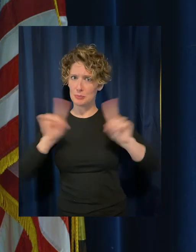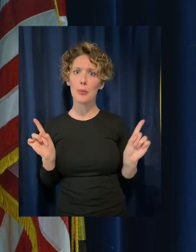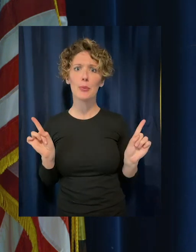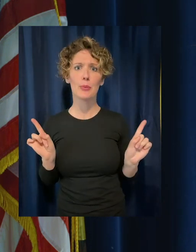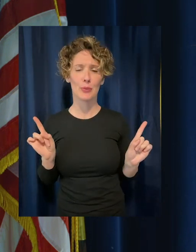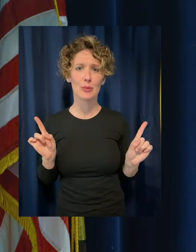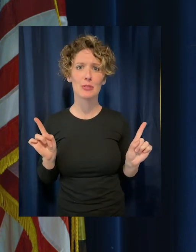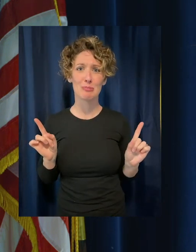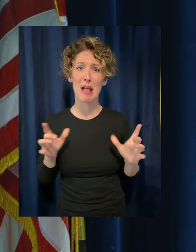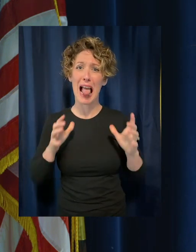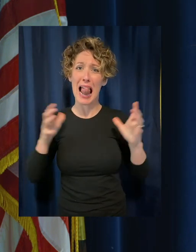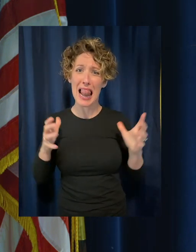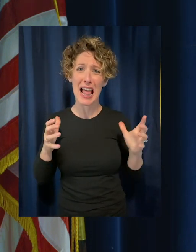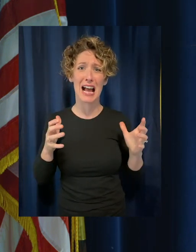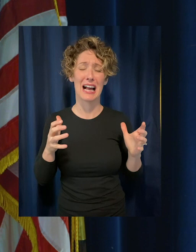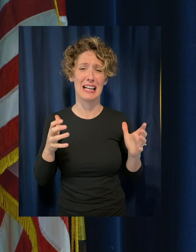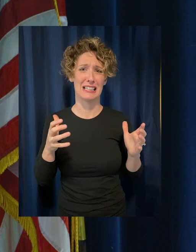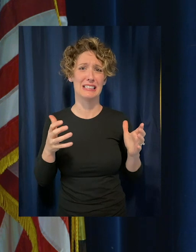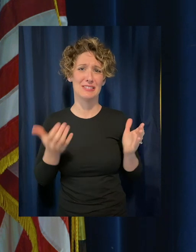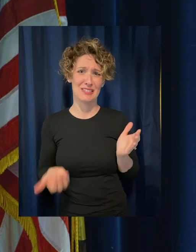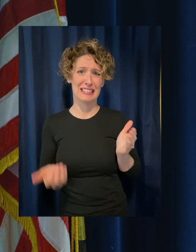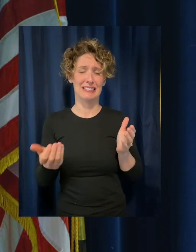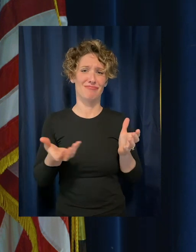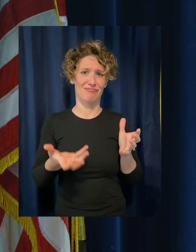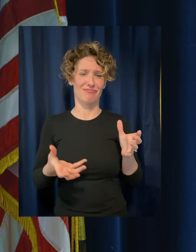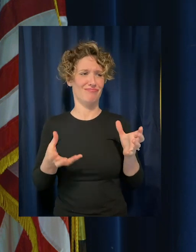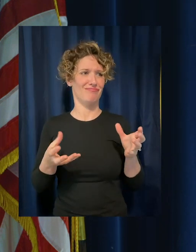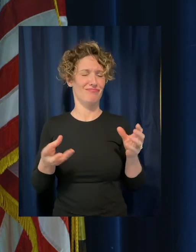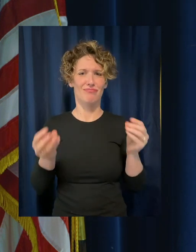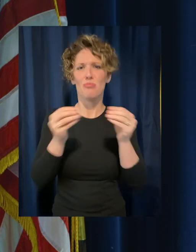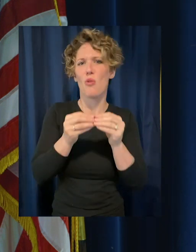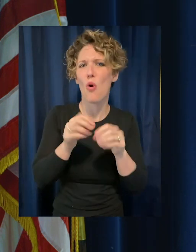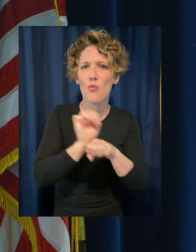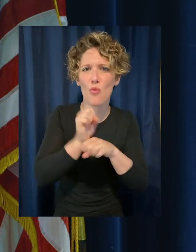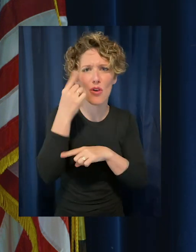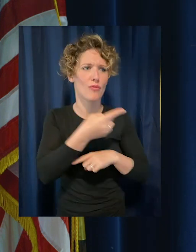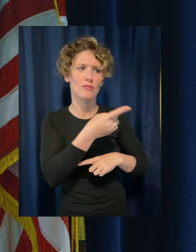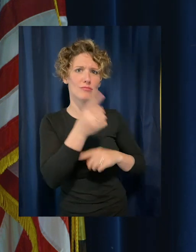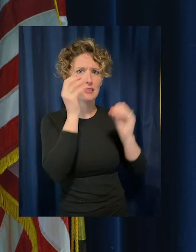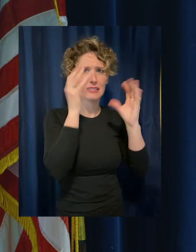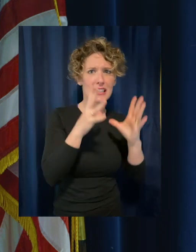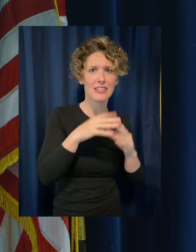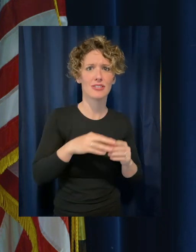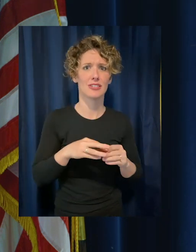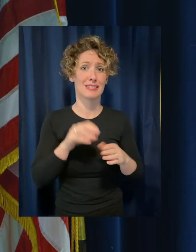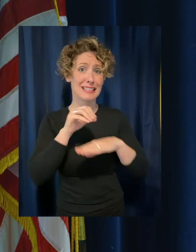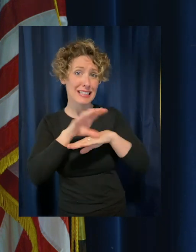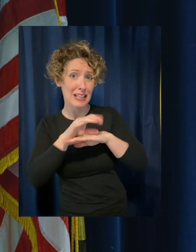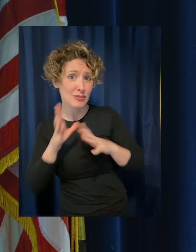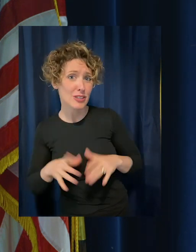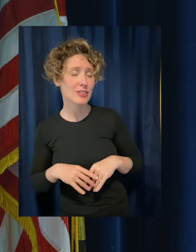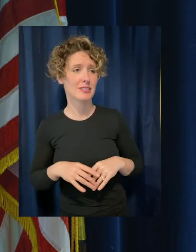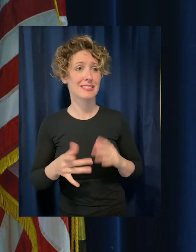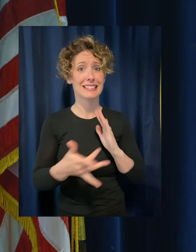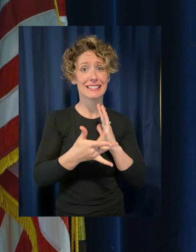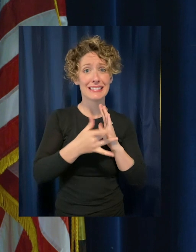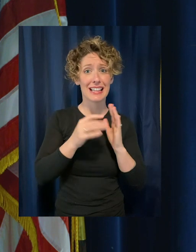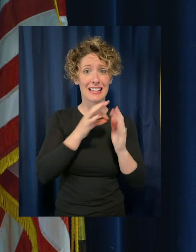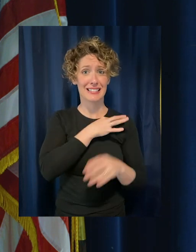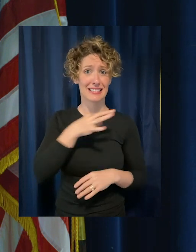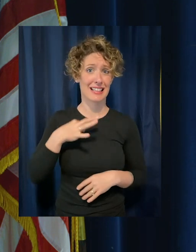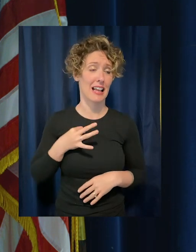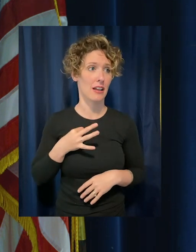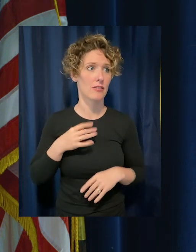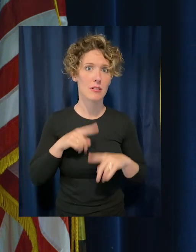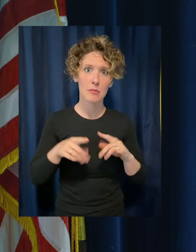extra work for your teachers and counselor and principal and tech staff, and they pulled it off, and